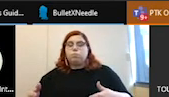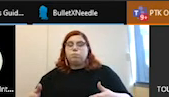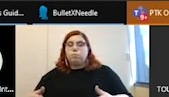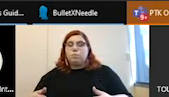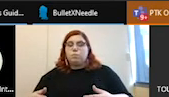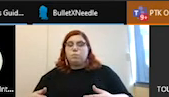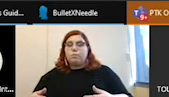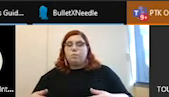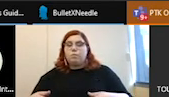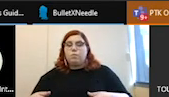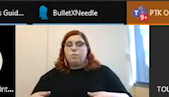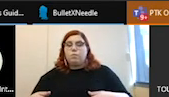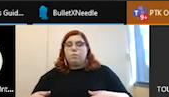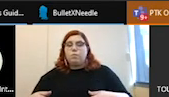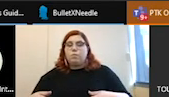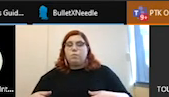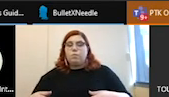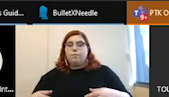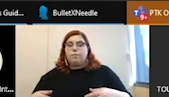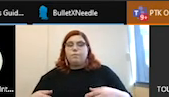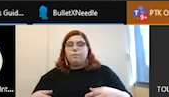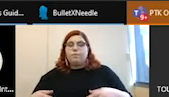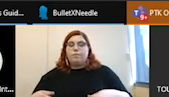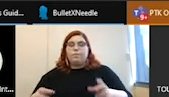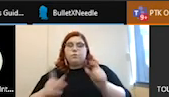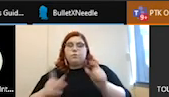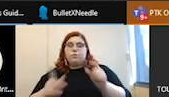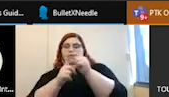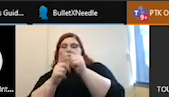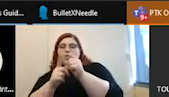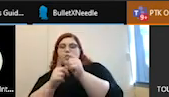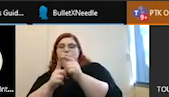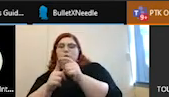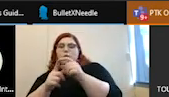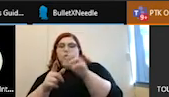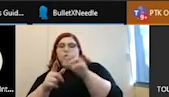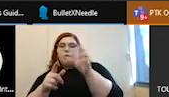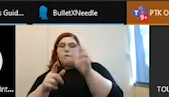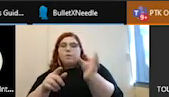Then we're going to have just the word upside down,